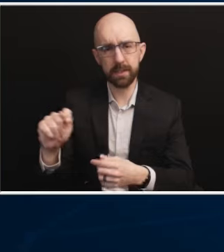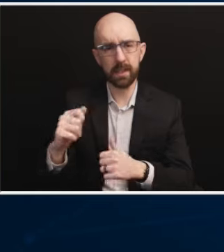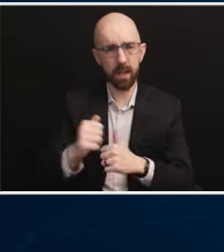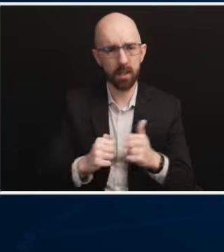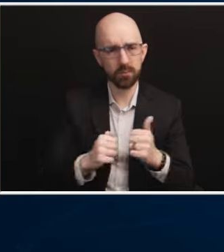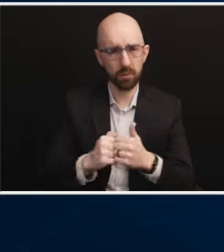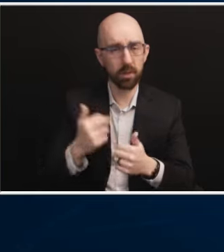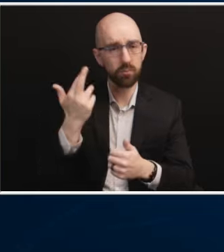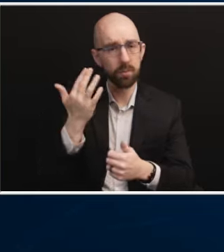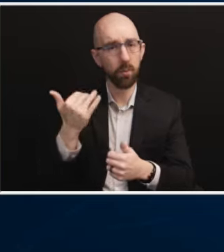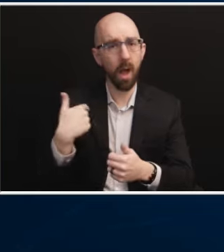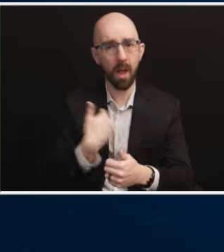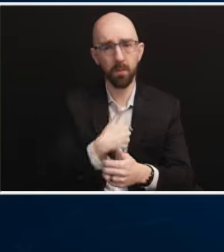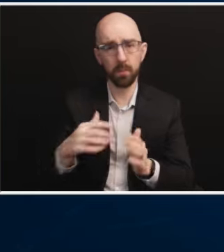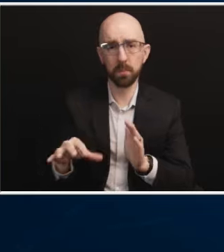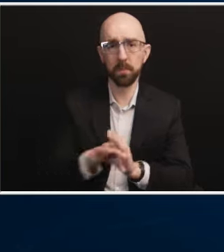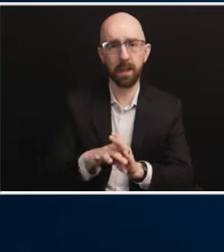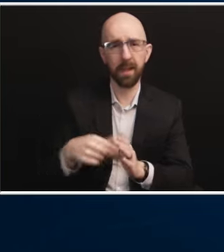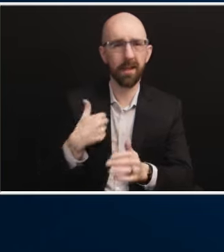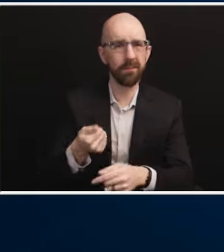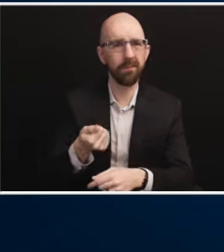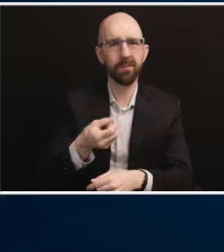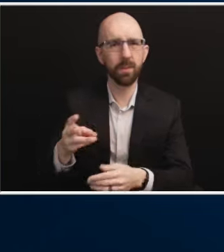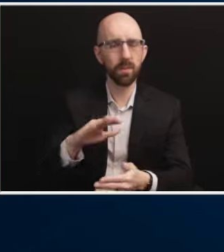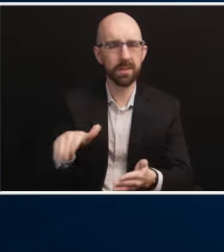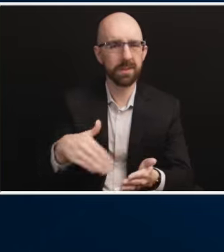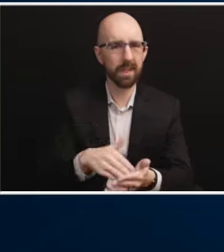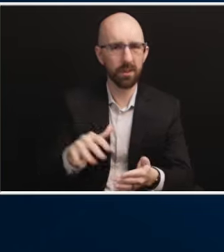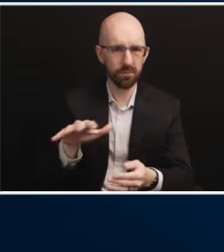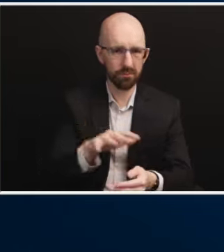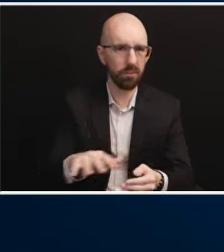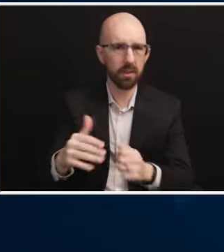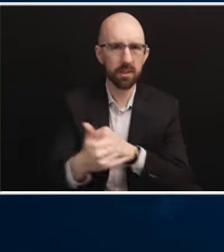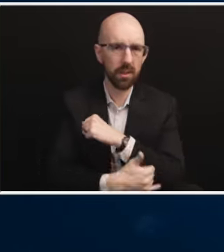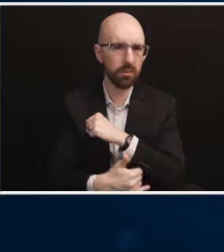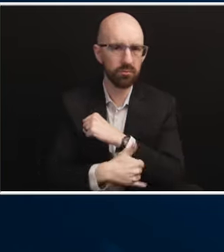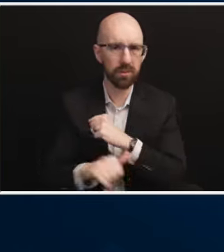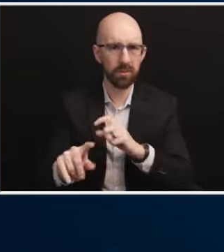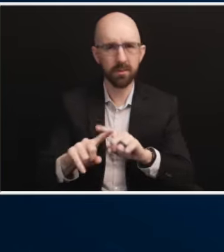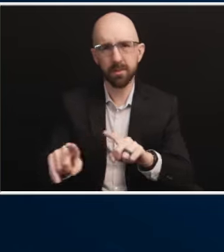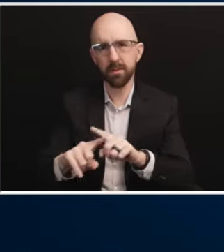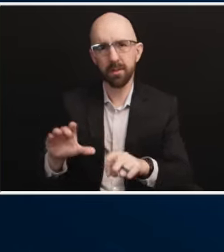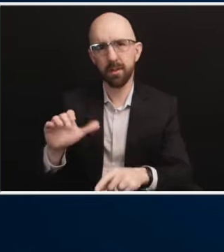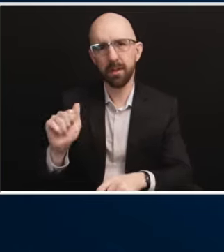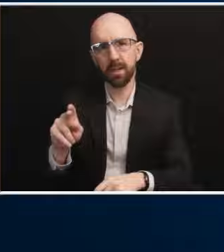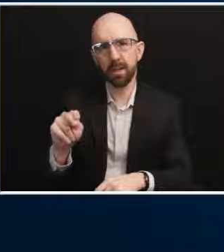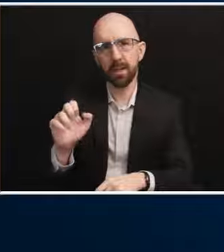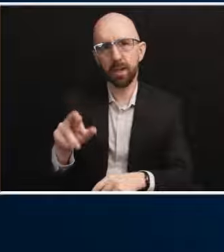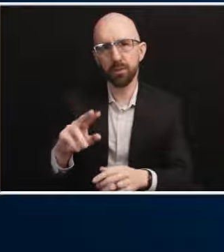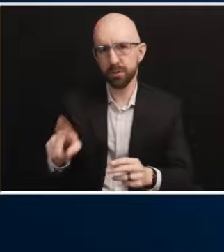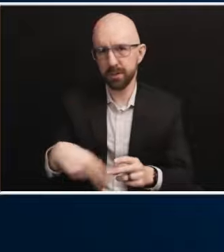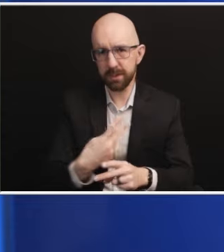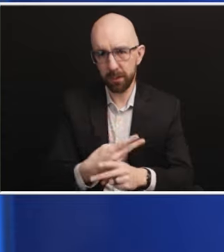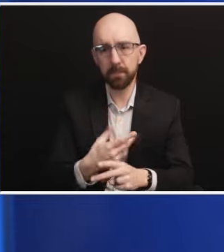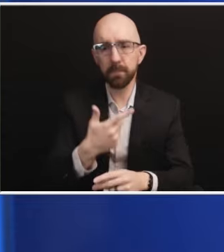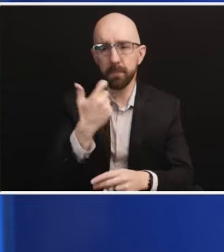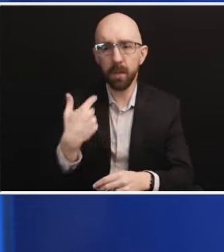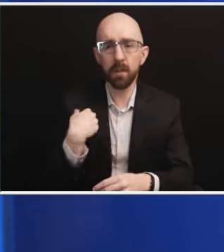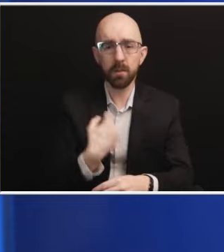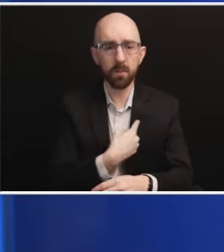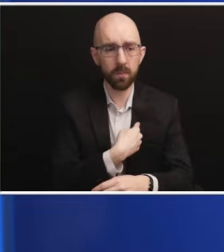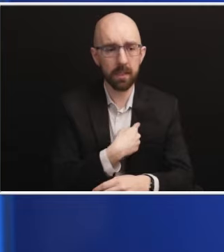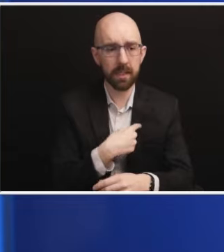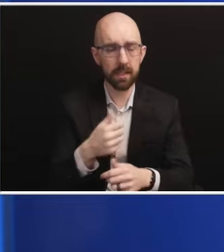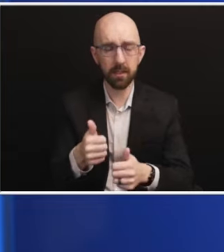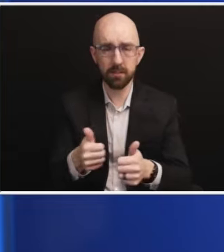were chosen as one of just a handful of centers nationally in those different cancer types is because we were on the cutting edge of the